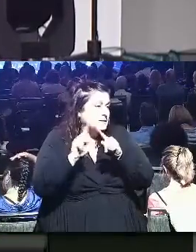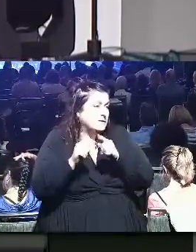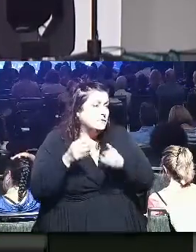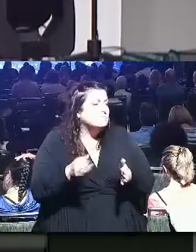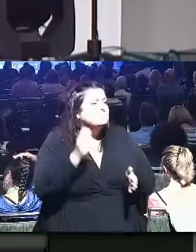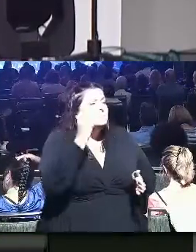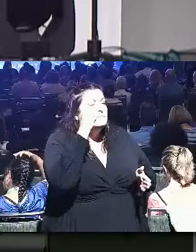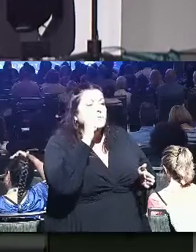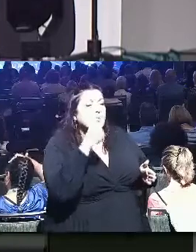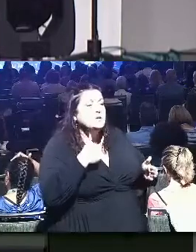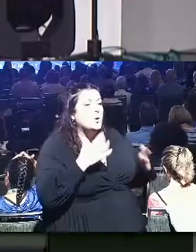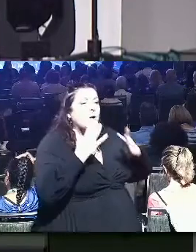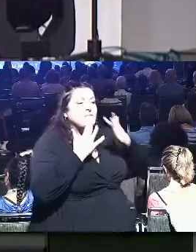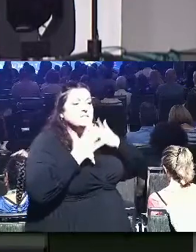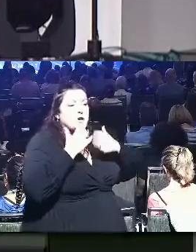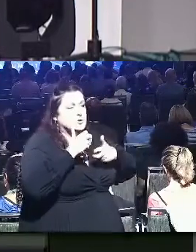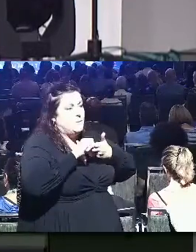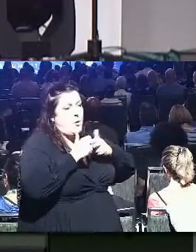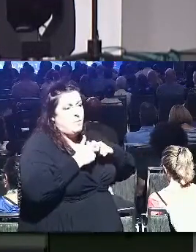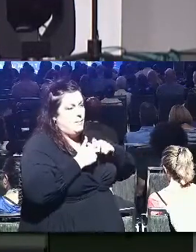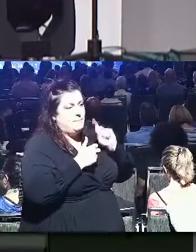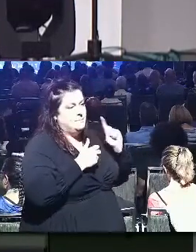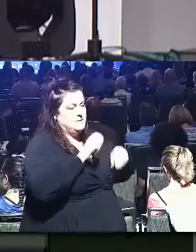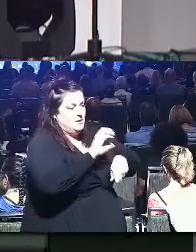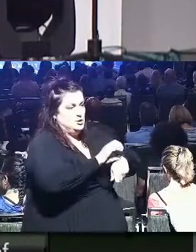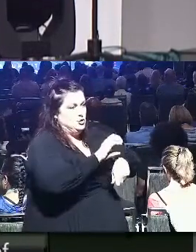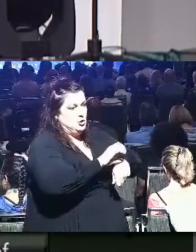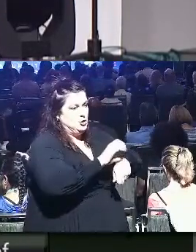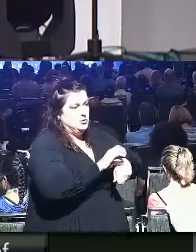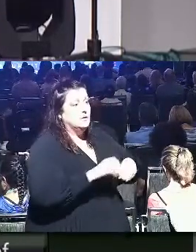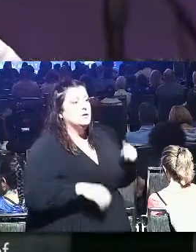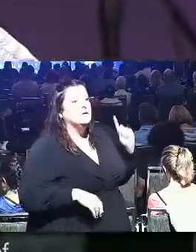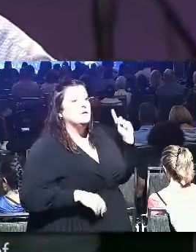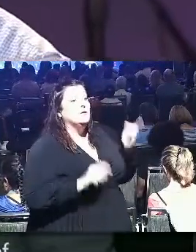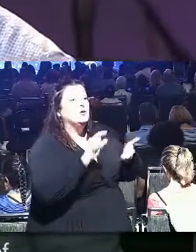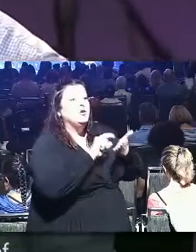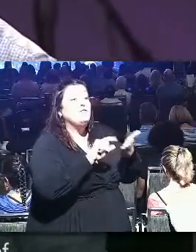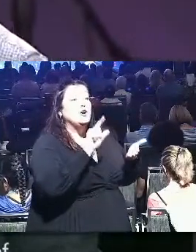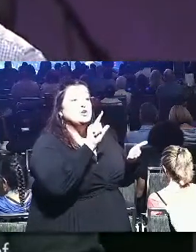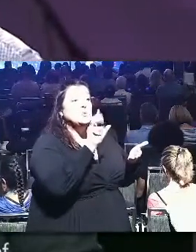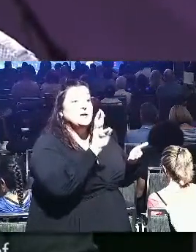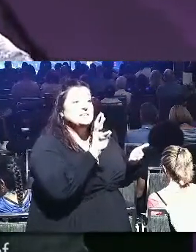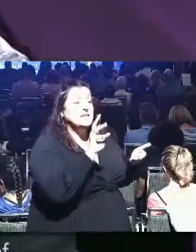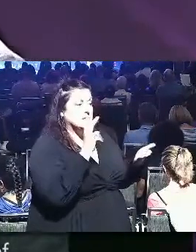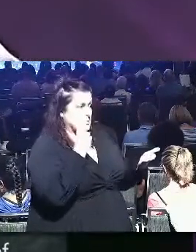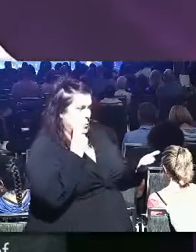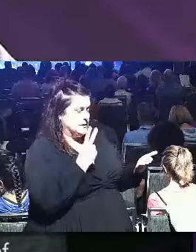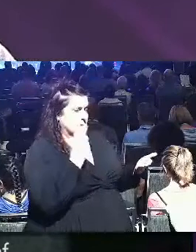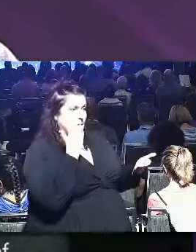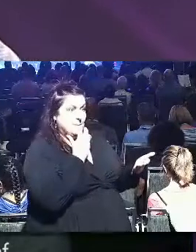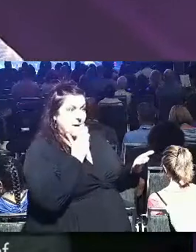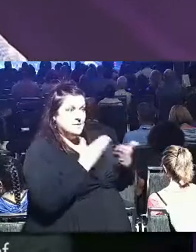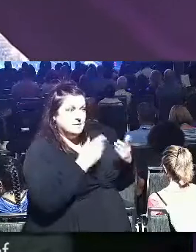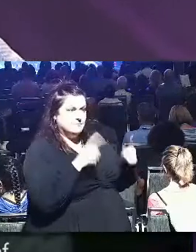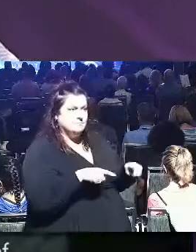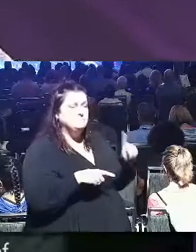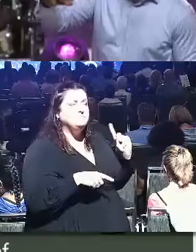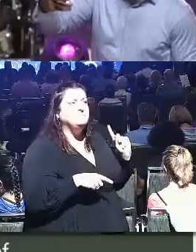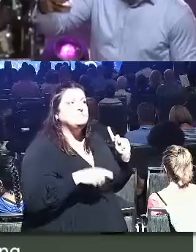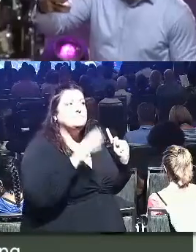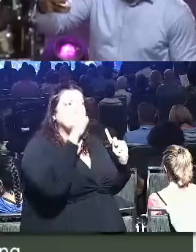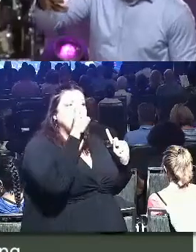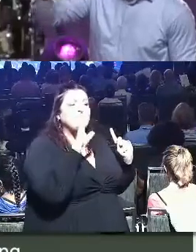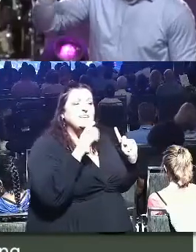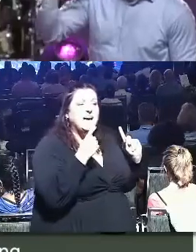the international churches of Christ. By the time we get to verse 26, we see this amazing thing happen. Then God said, let